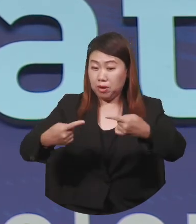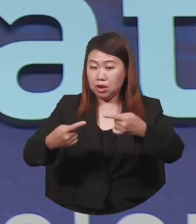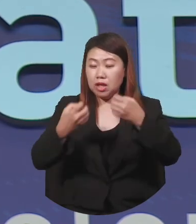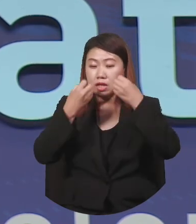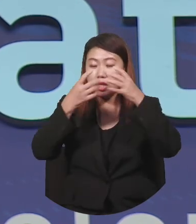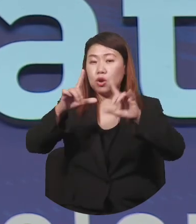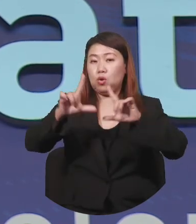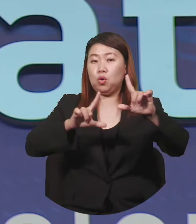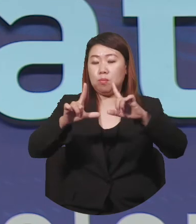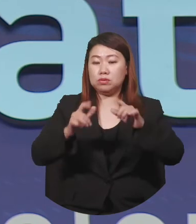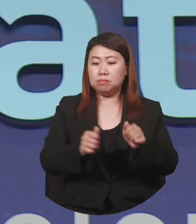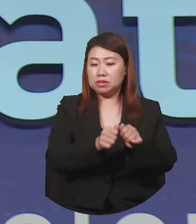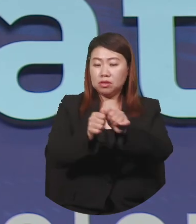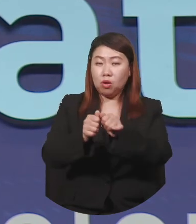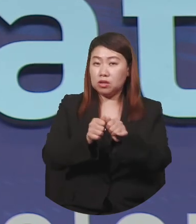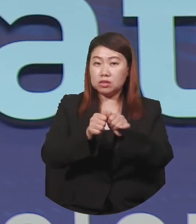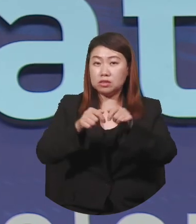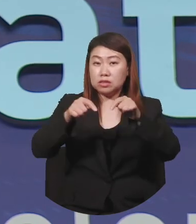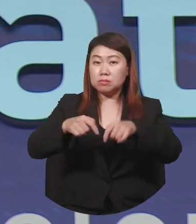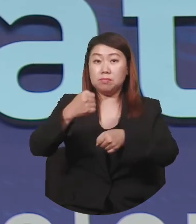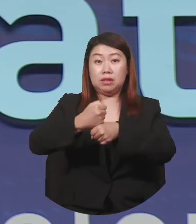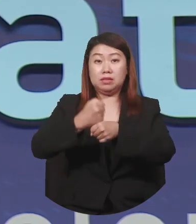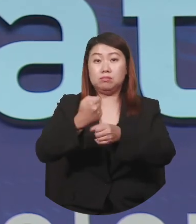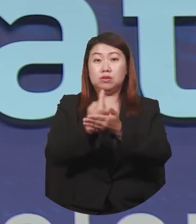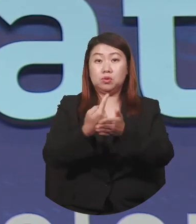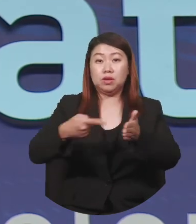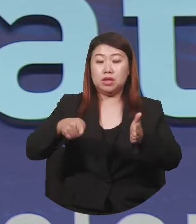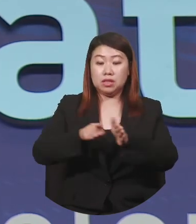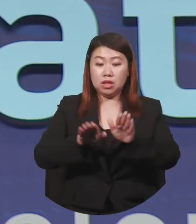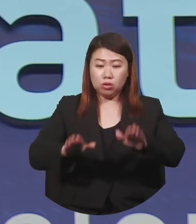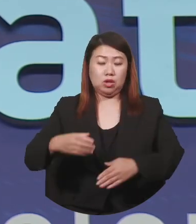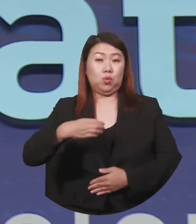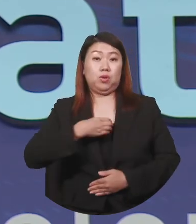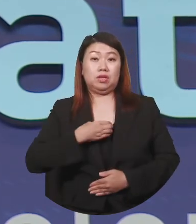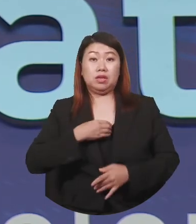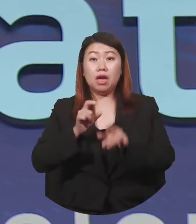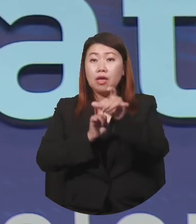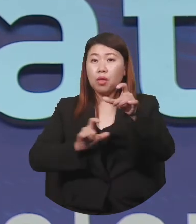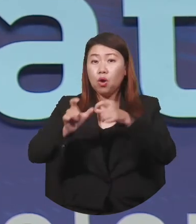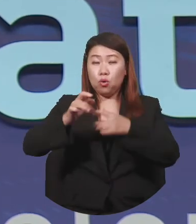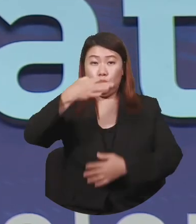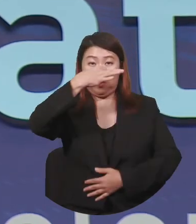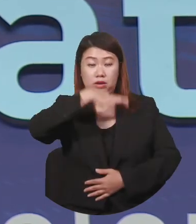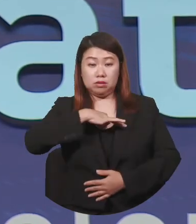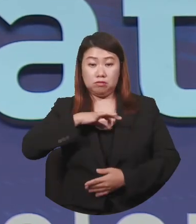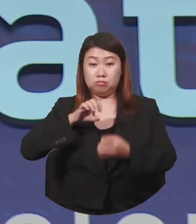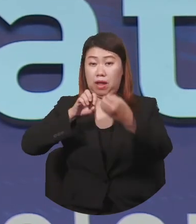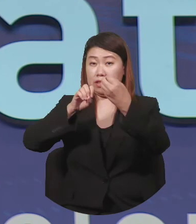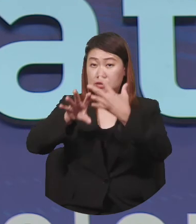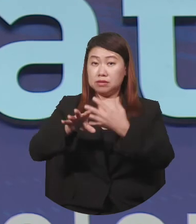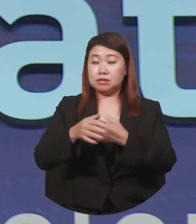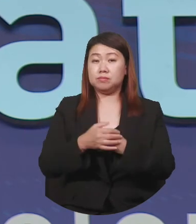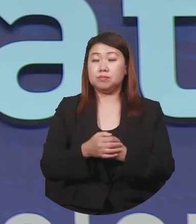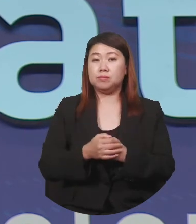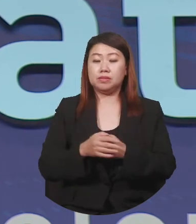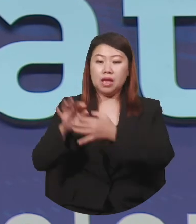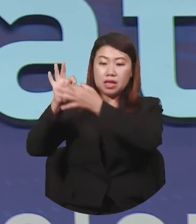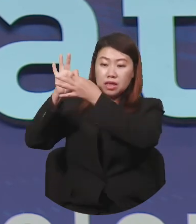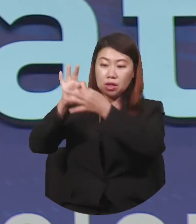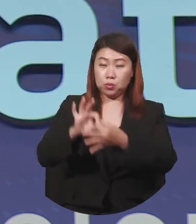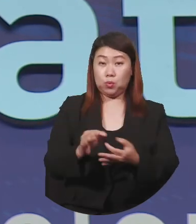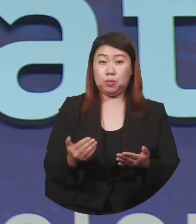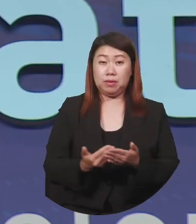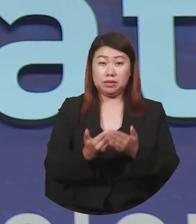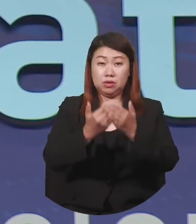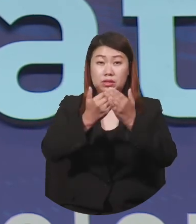on development cooperation through active participation of emerging donors will allow us to more effectively address the